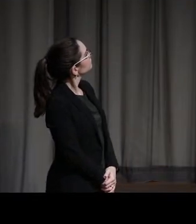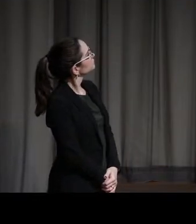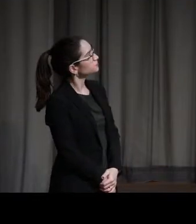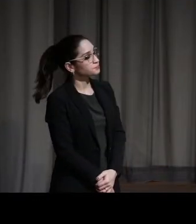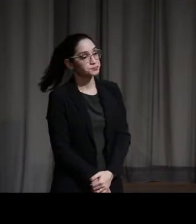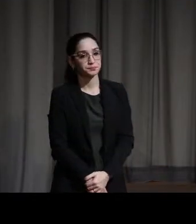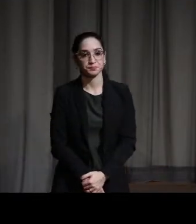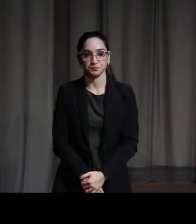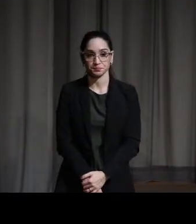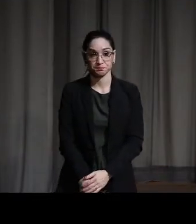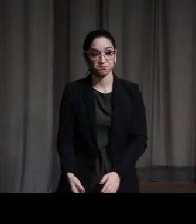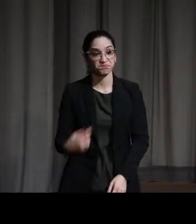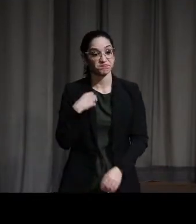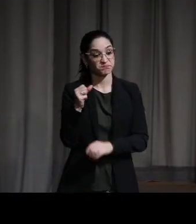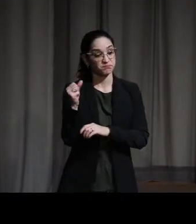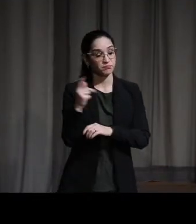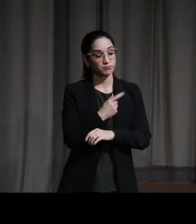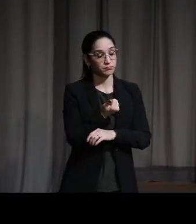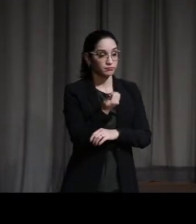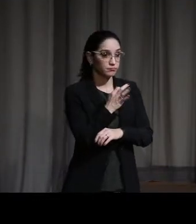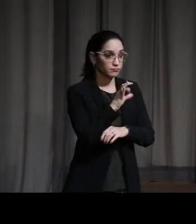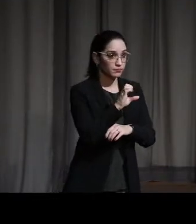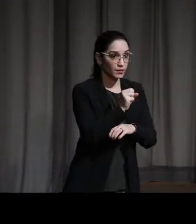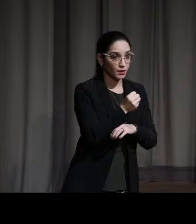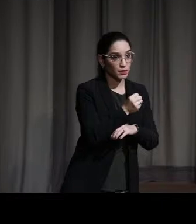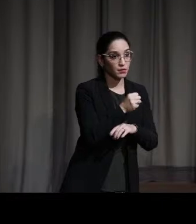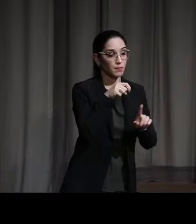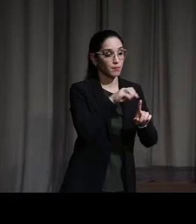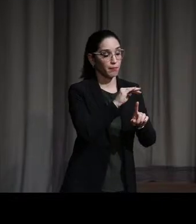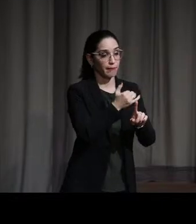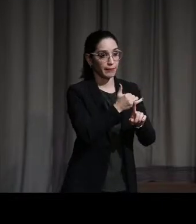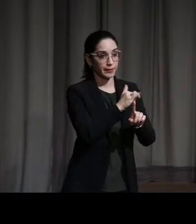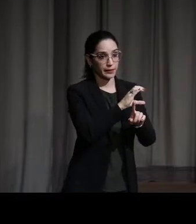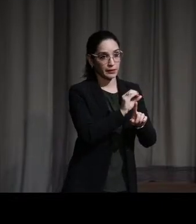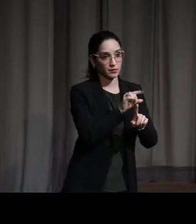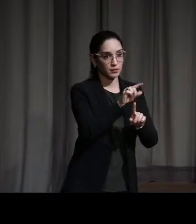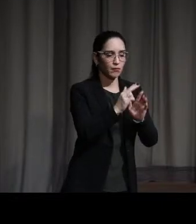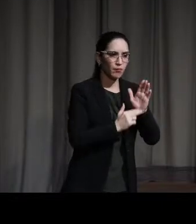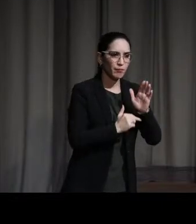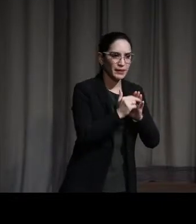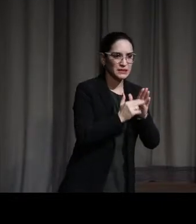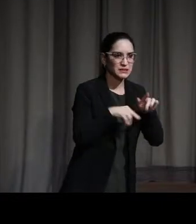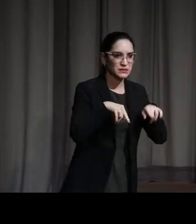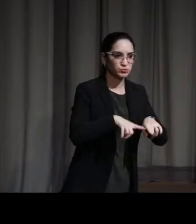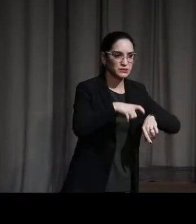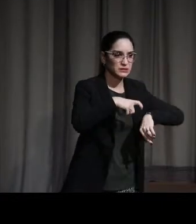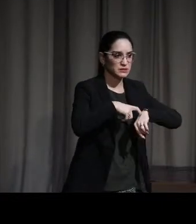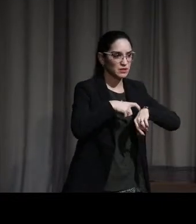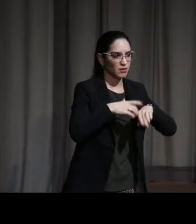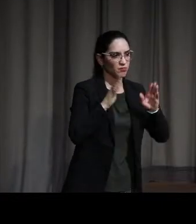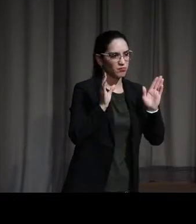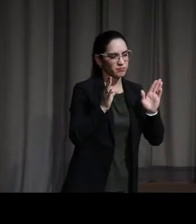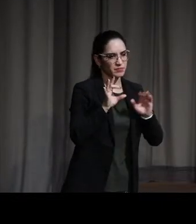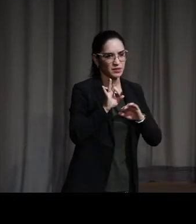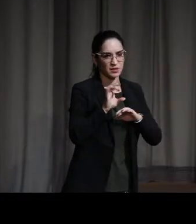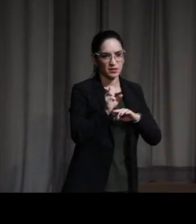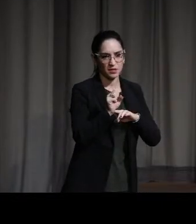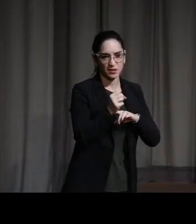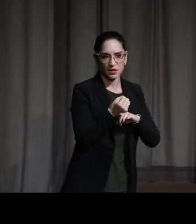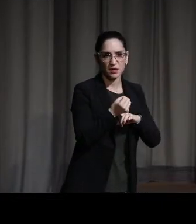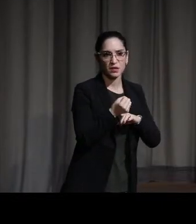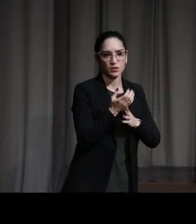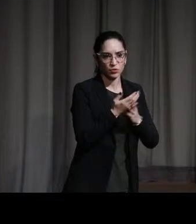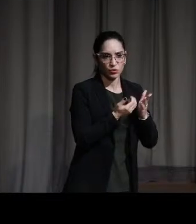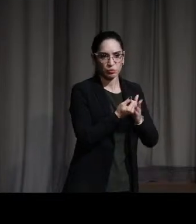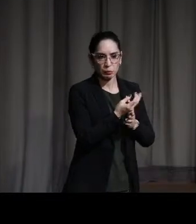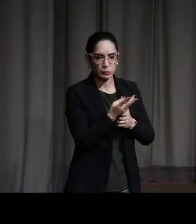the 70s and the 80s. Mariano painted, he painted in the 80s, and I think we have some of